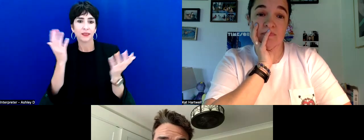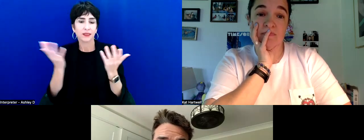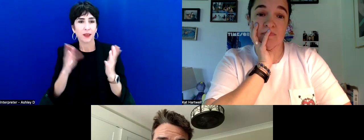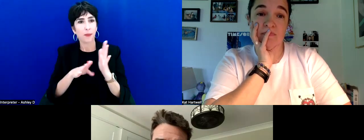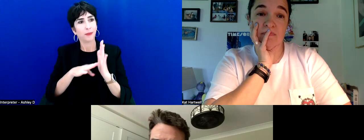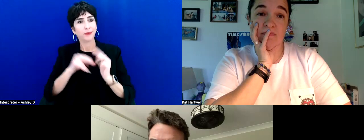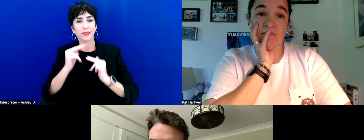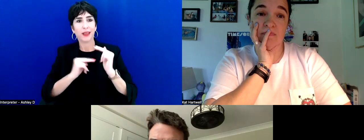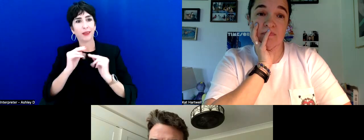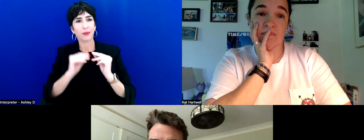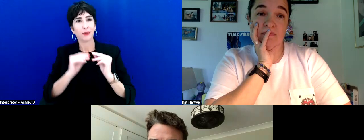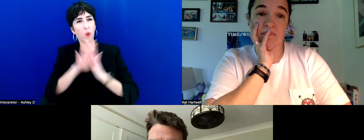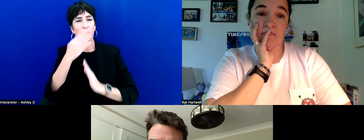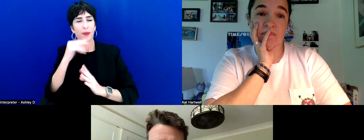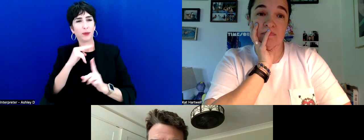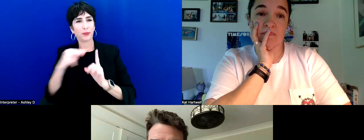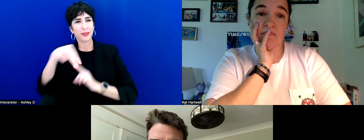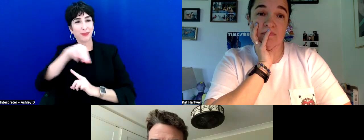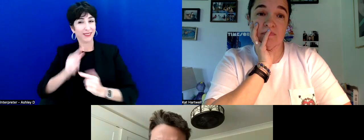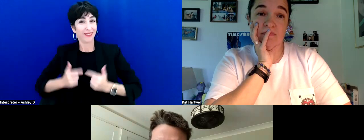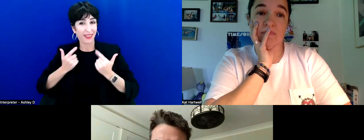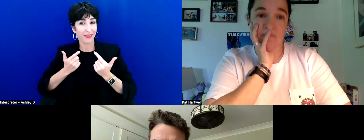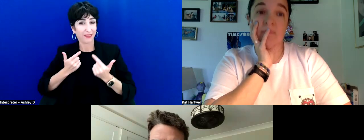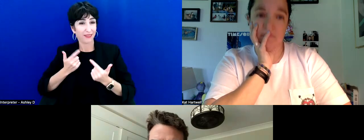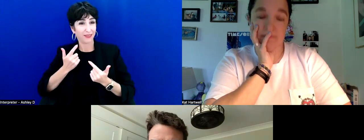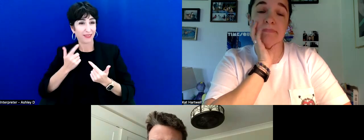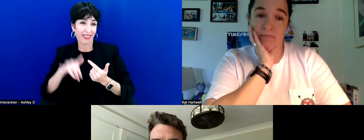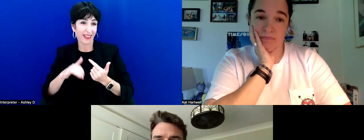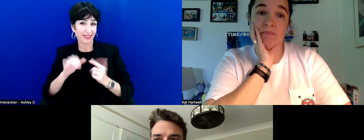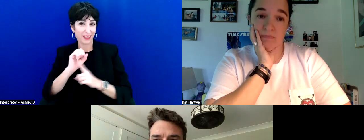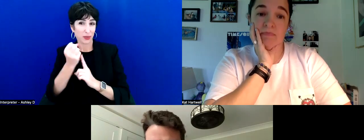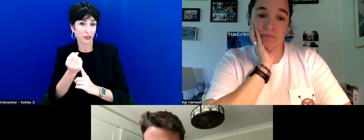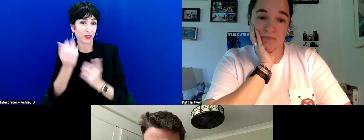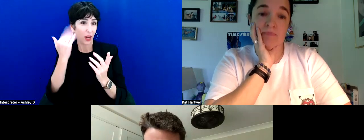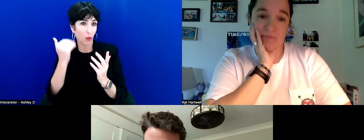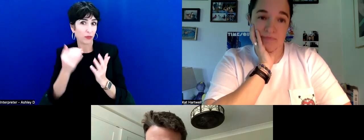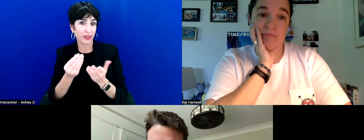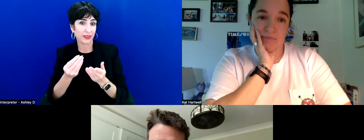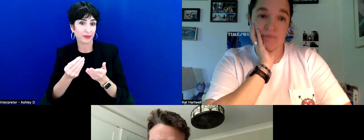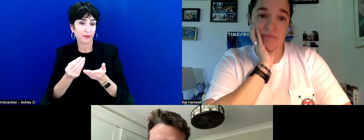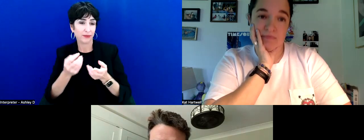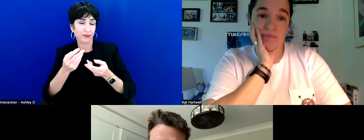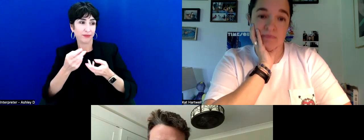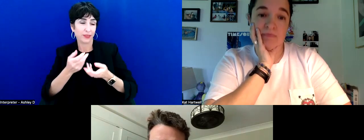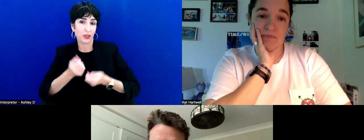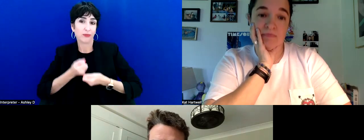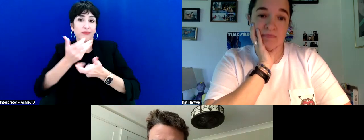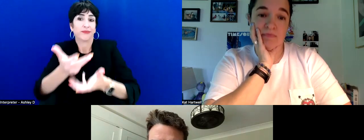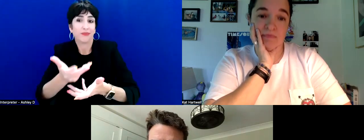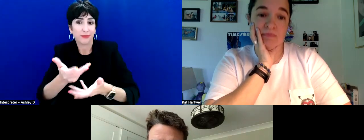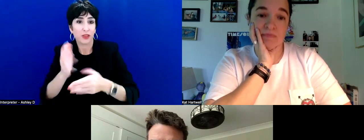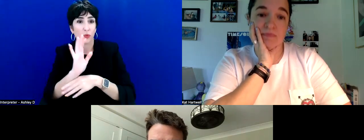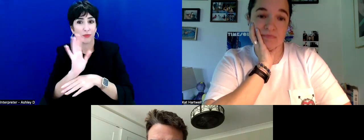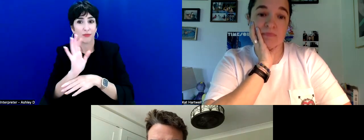build more of a perspective of life like that, and hopefully bring that to the screen.